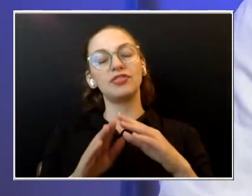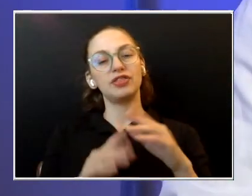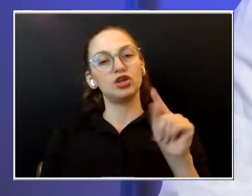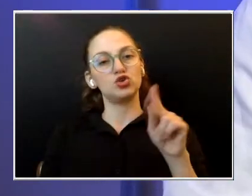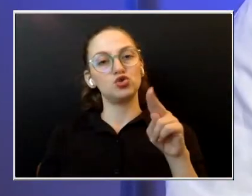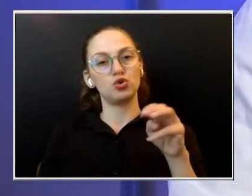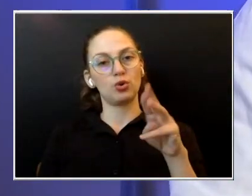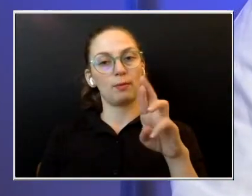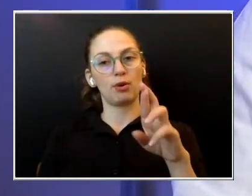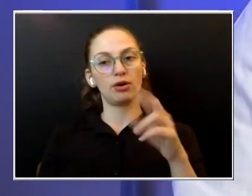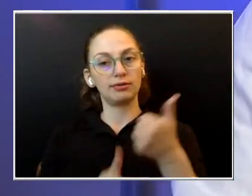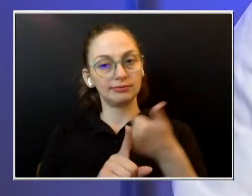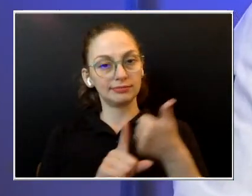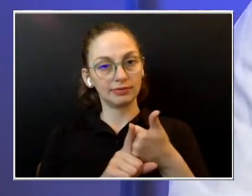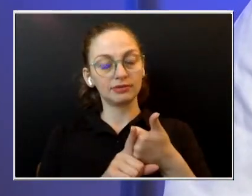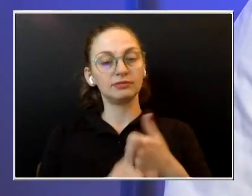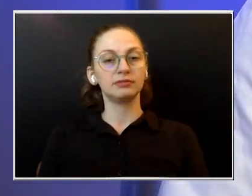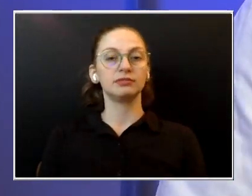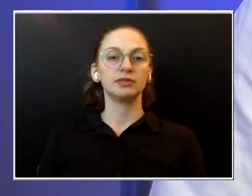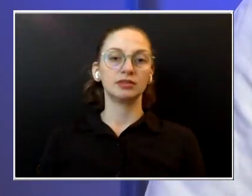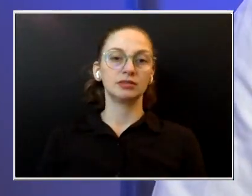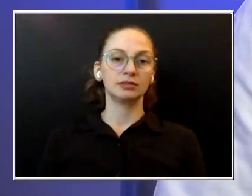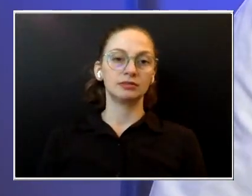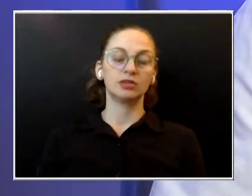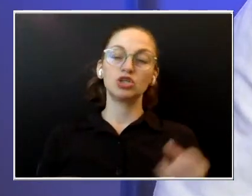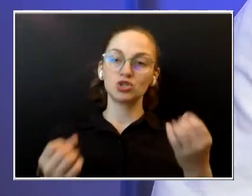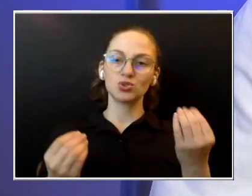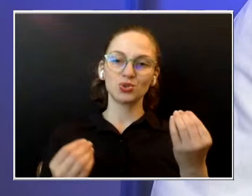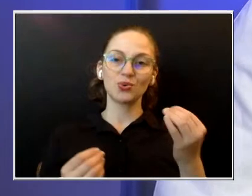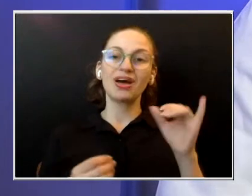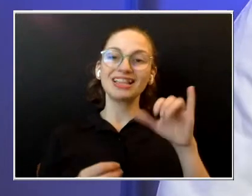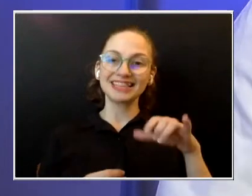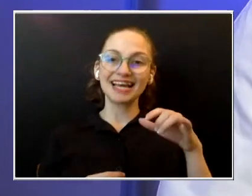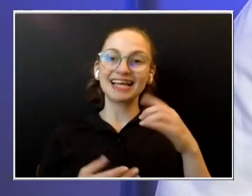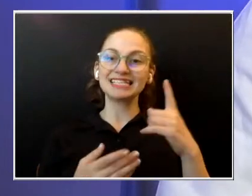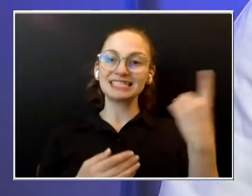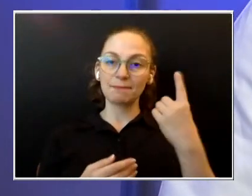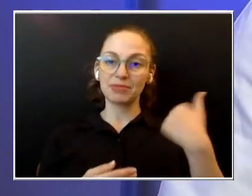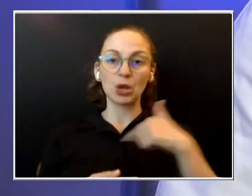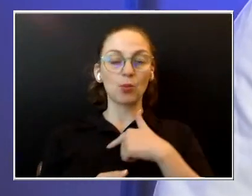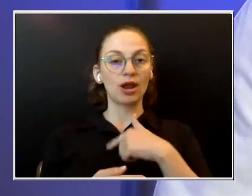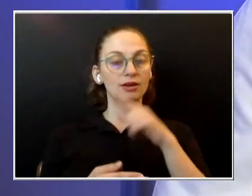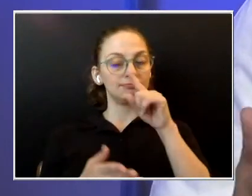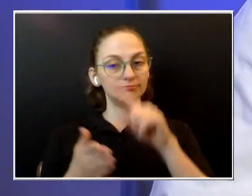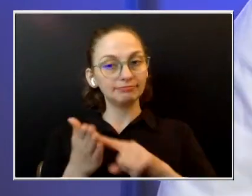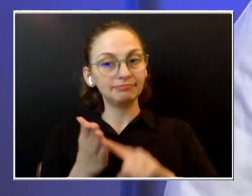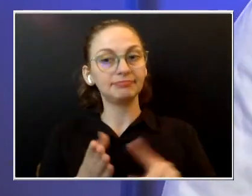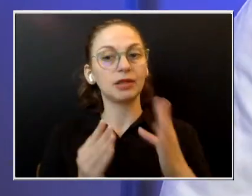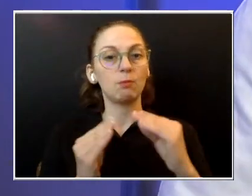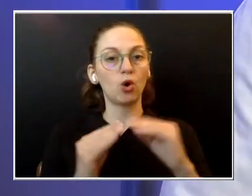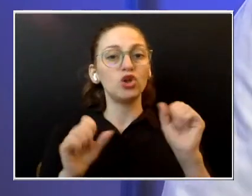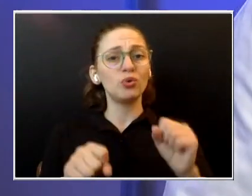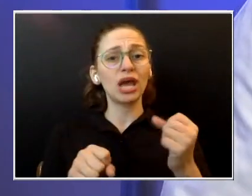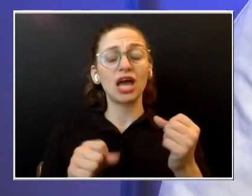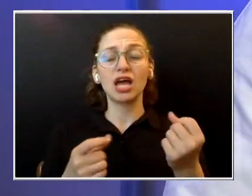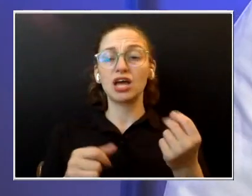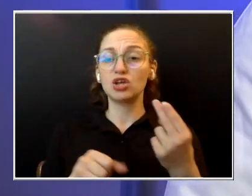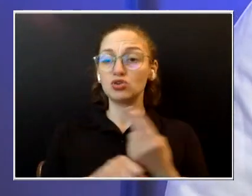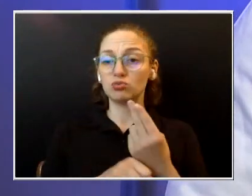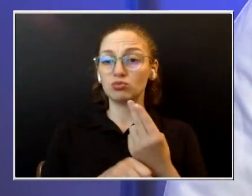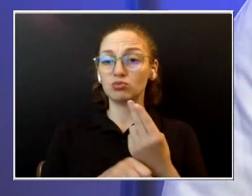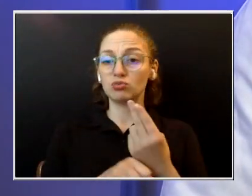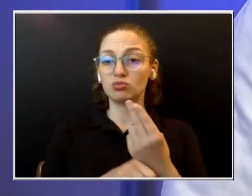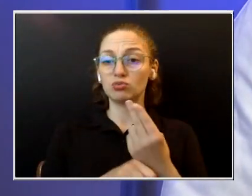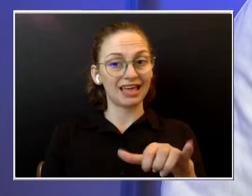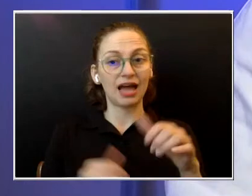this is something that we should strive to look into. And you can do this with photons or electrons, but now we're able to do this with